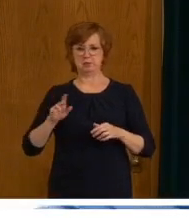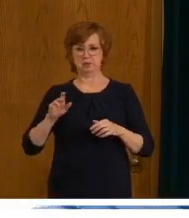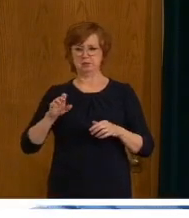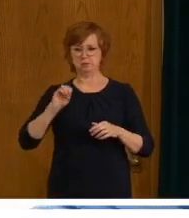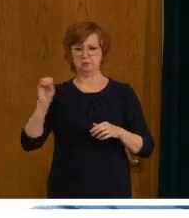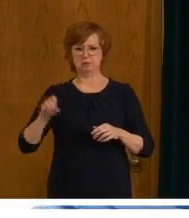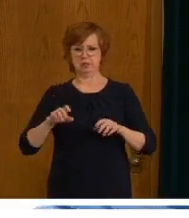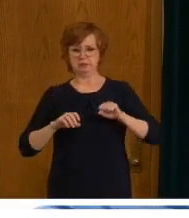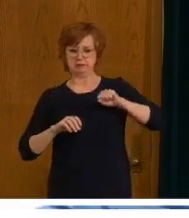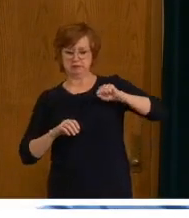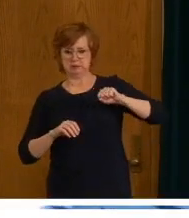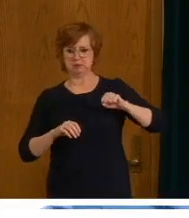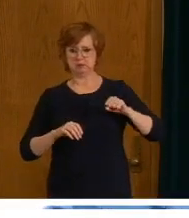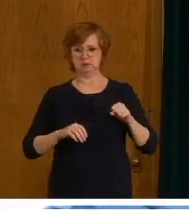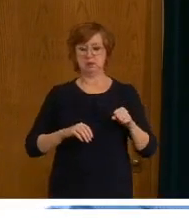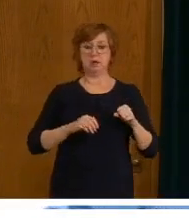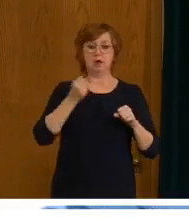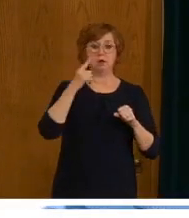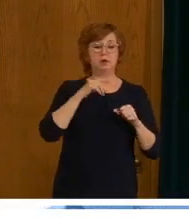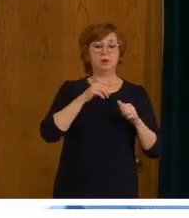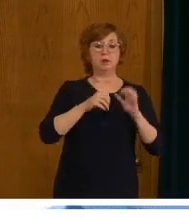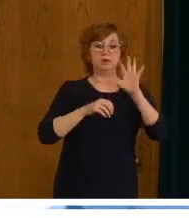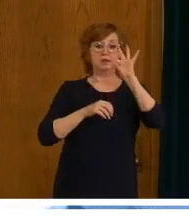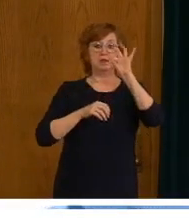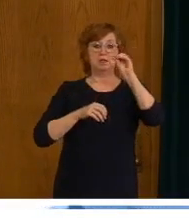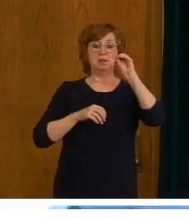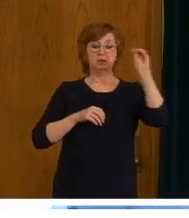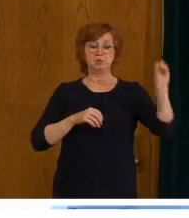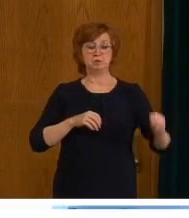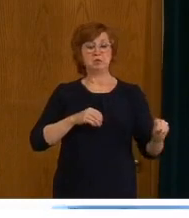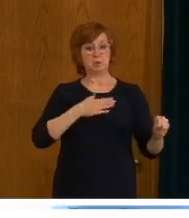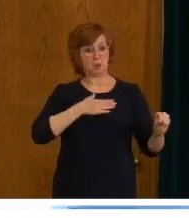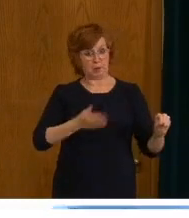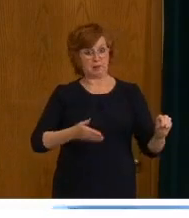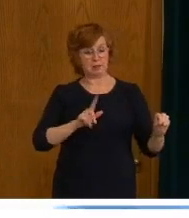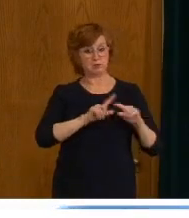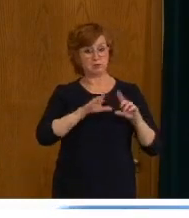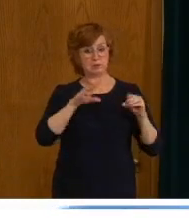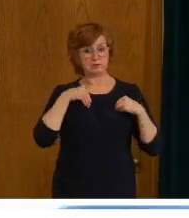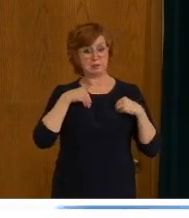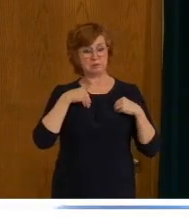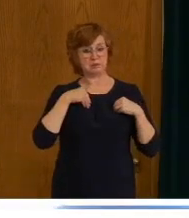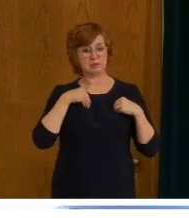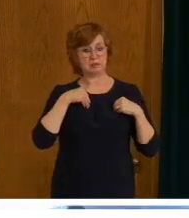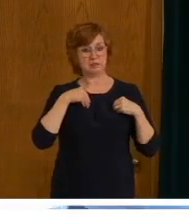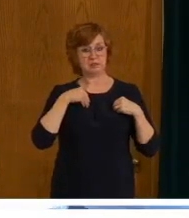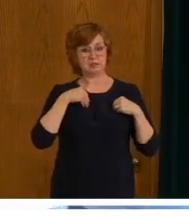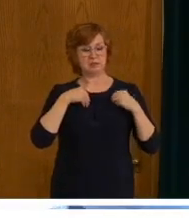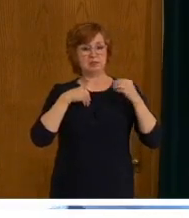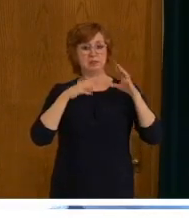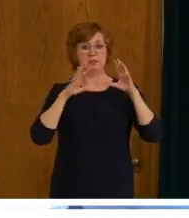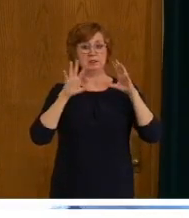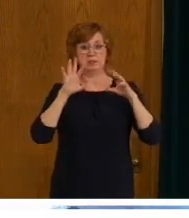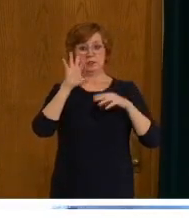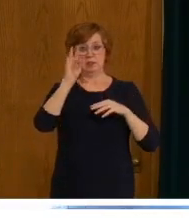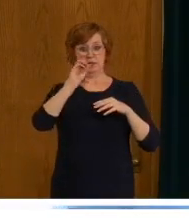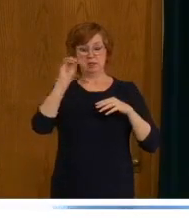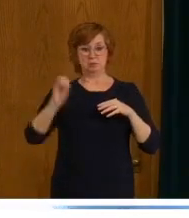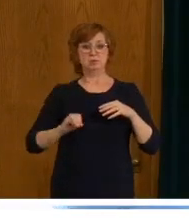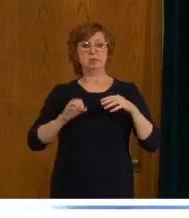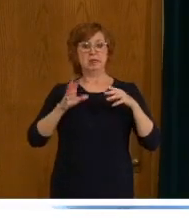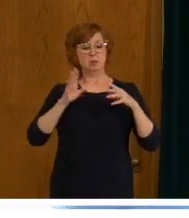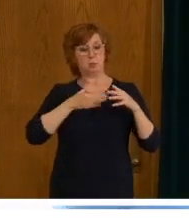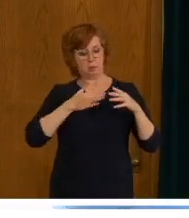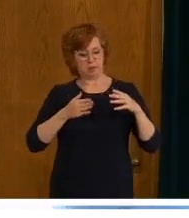90% actually are willing to take a vaccine, but all of those 90%, if 20% still have some questions, talk to